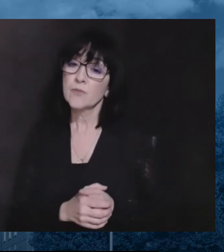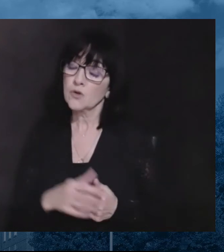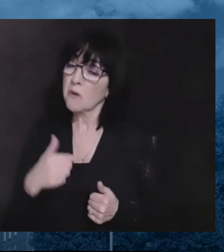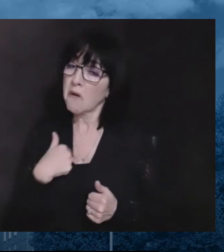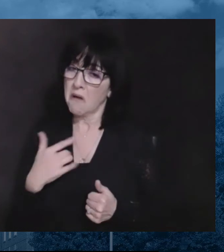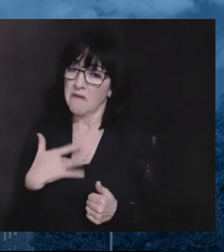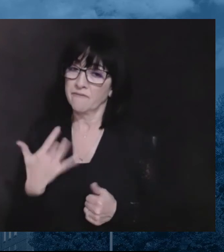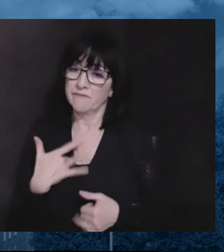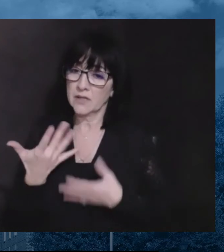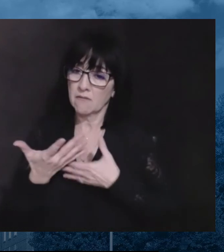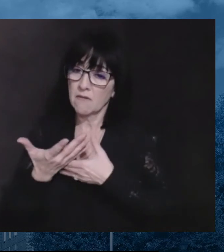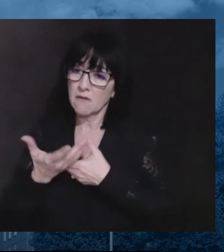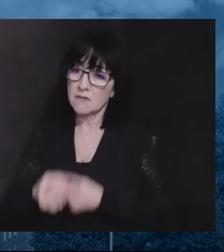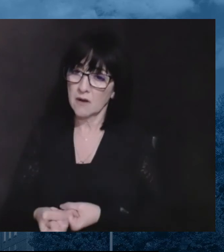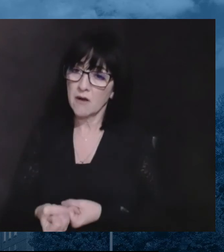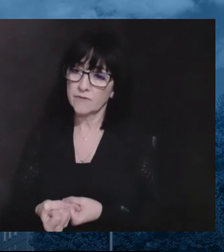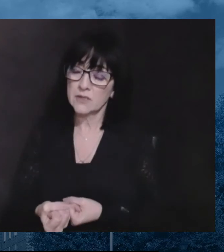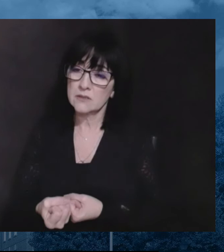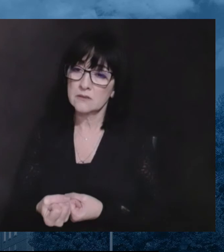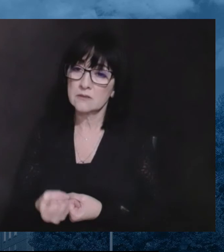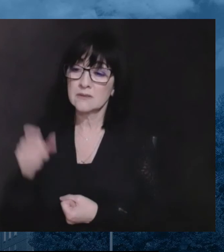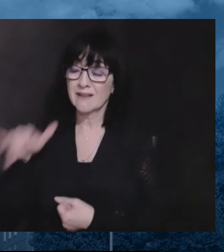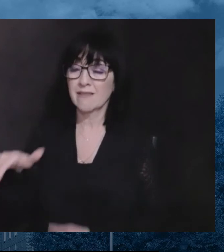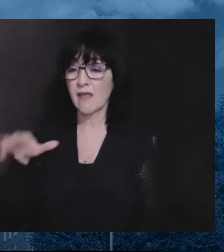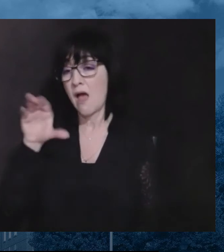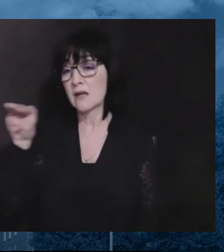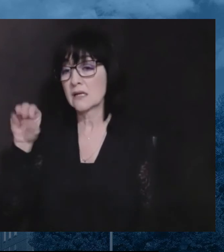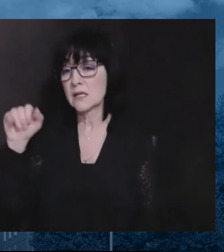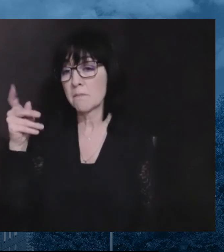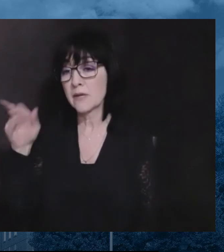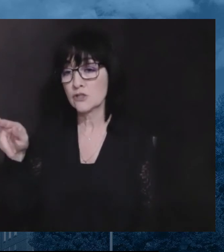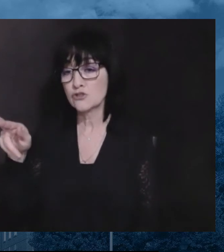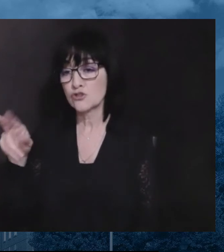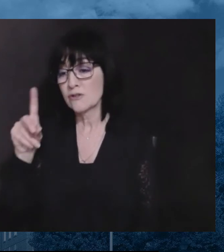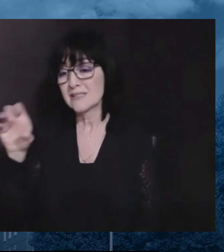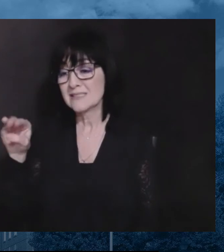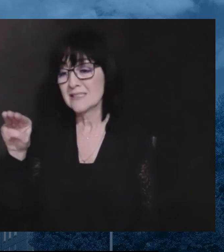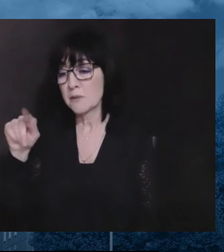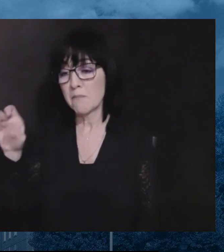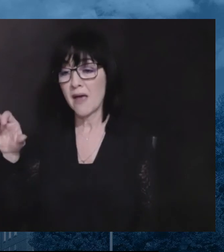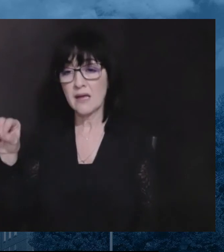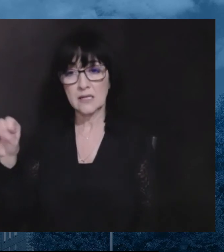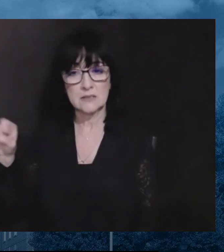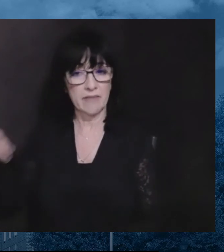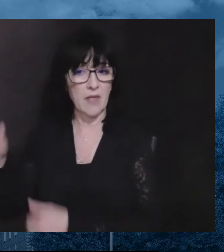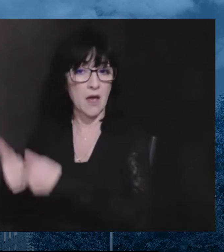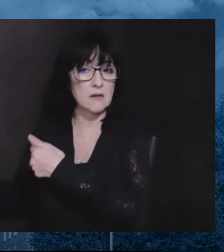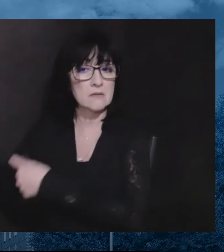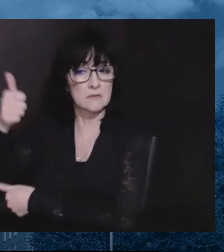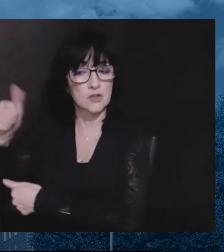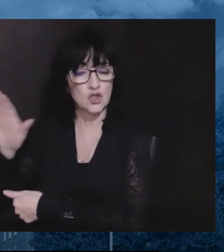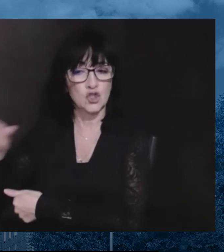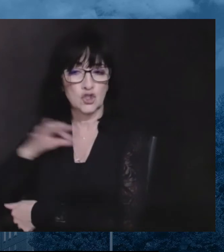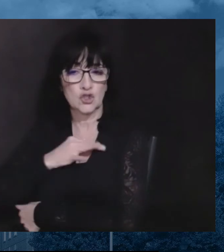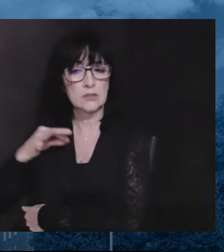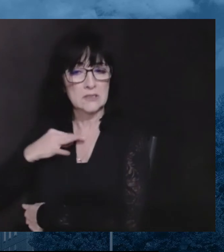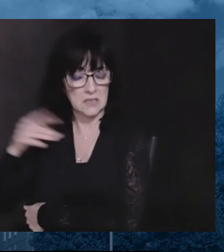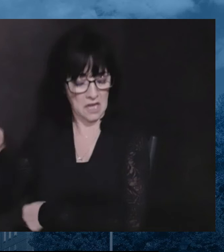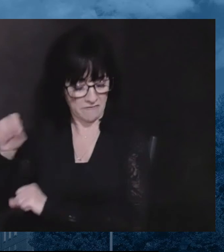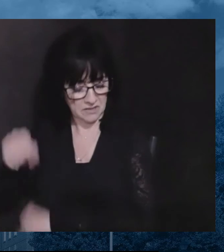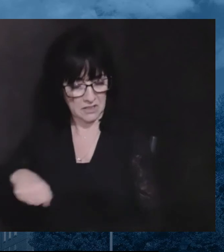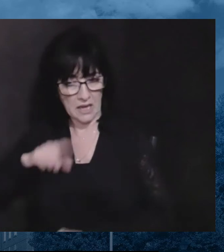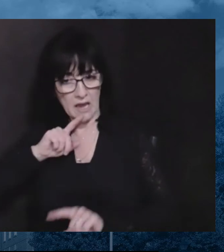confidence that Commissioner DeMatteis and her staff will be able to answer the questions and then that